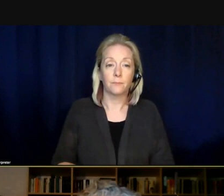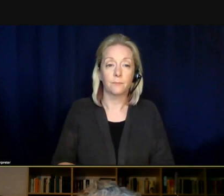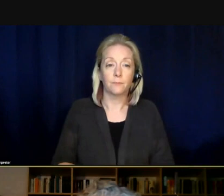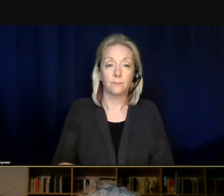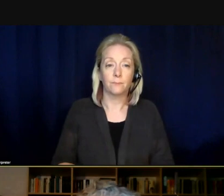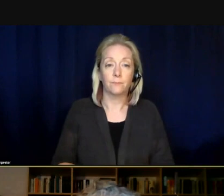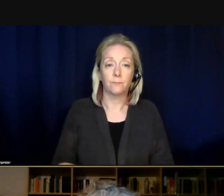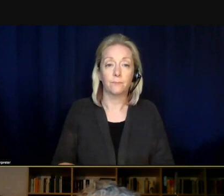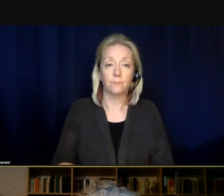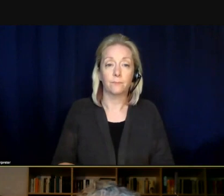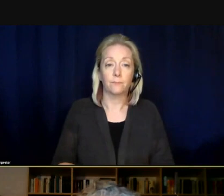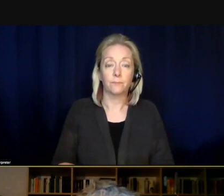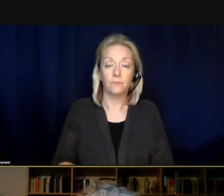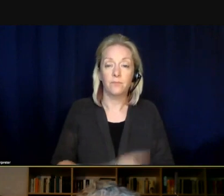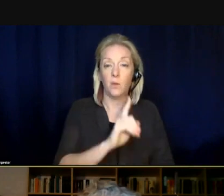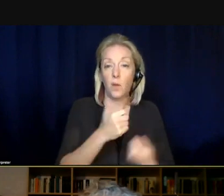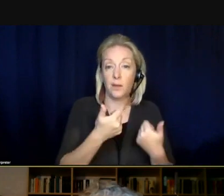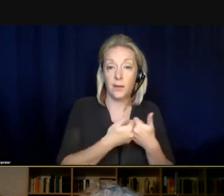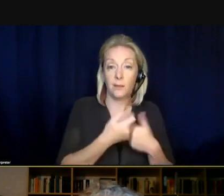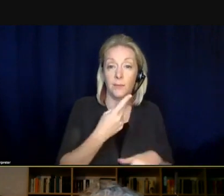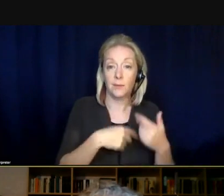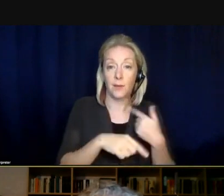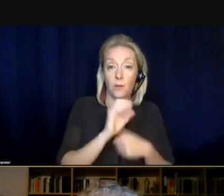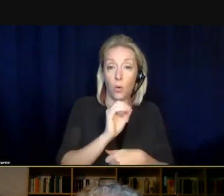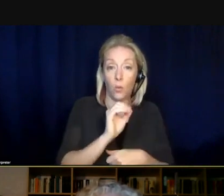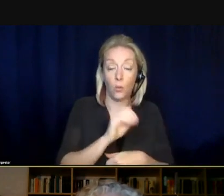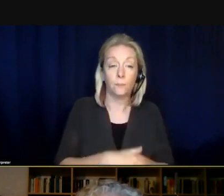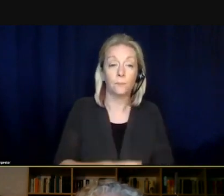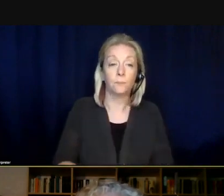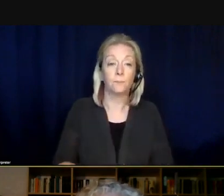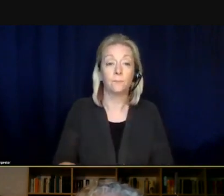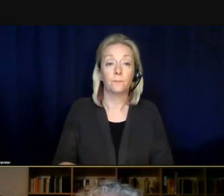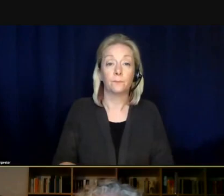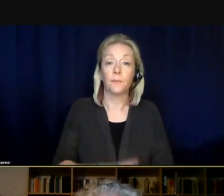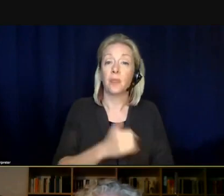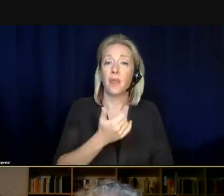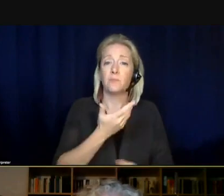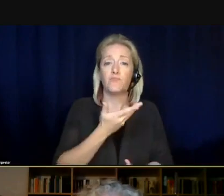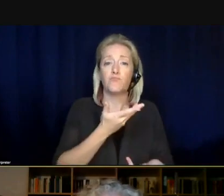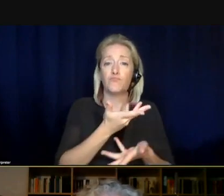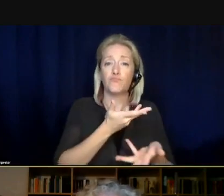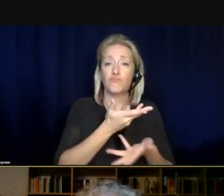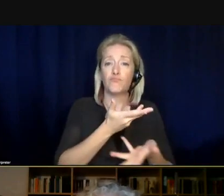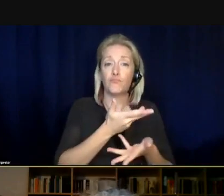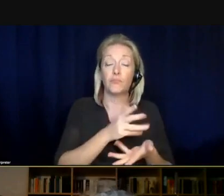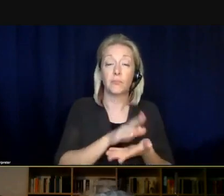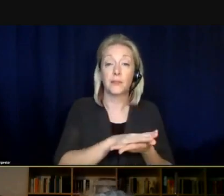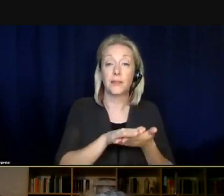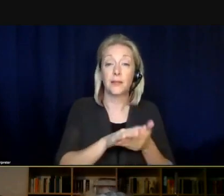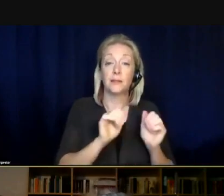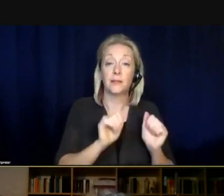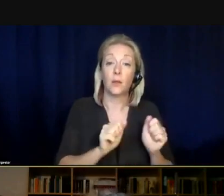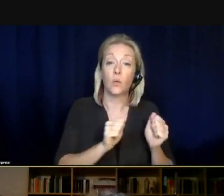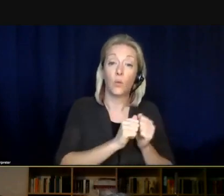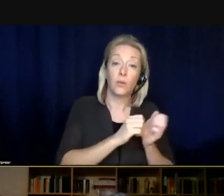Okay, the next one I want to show you is, so that one's interactive, and that's the kind of thing that you can play with the